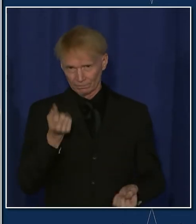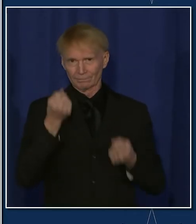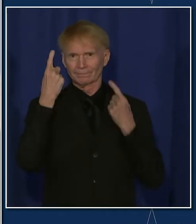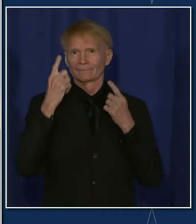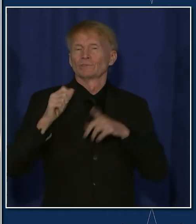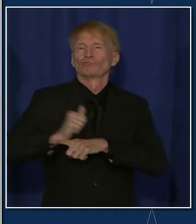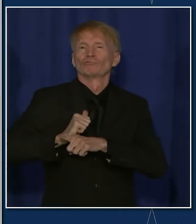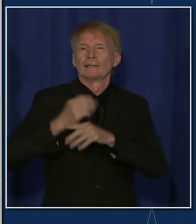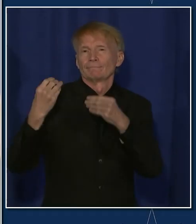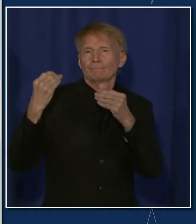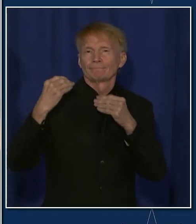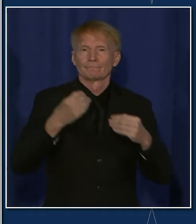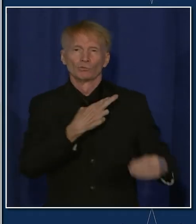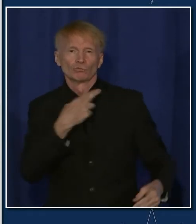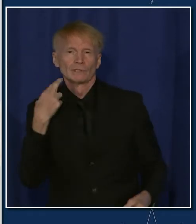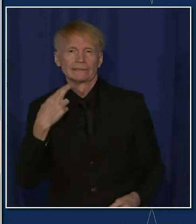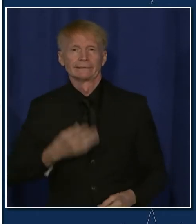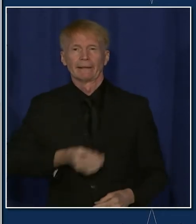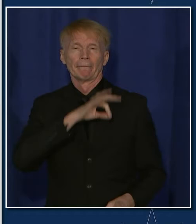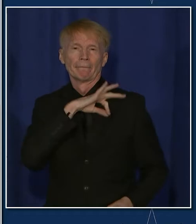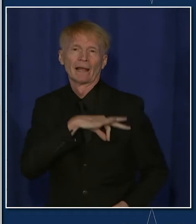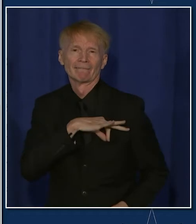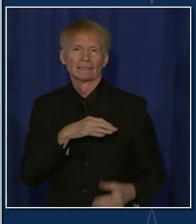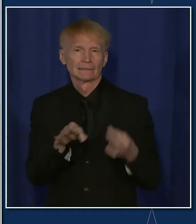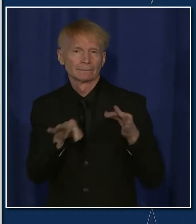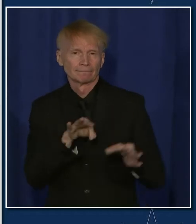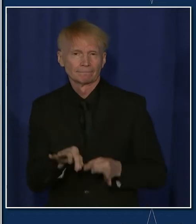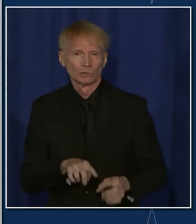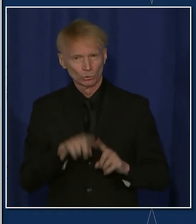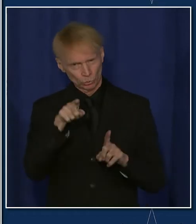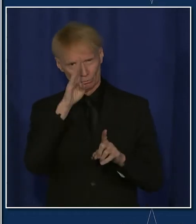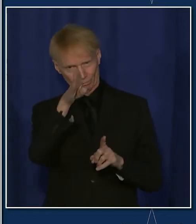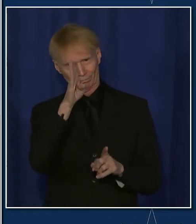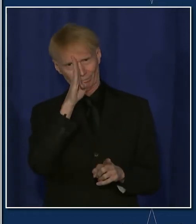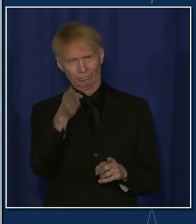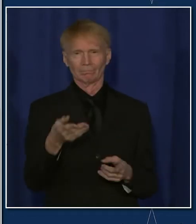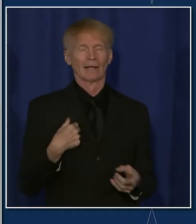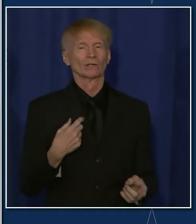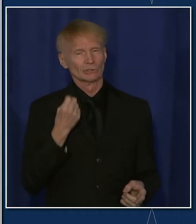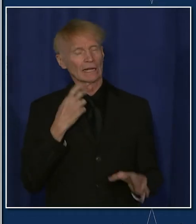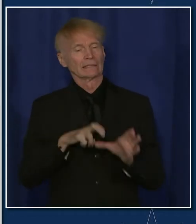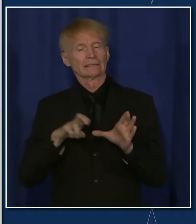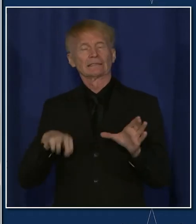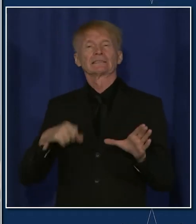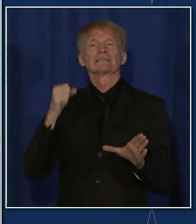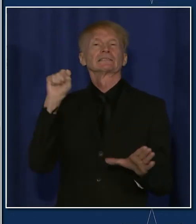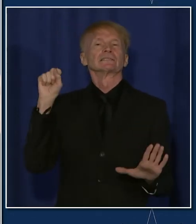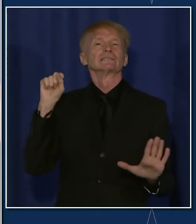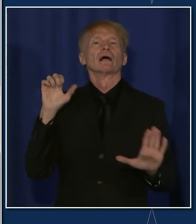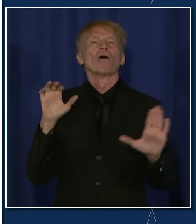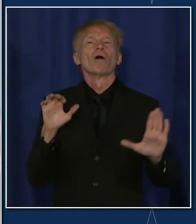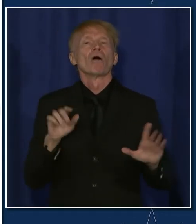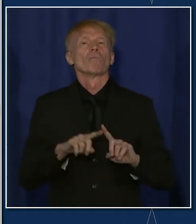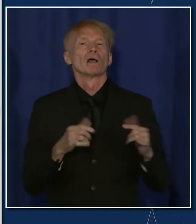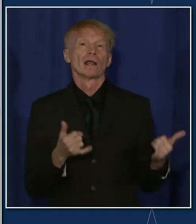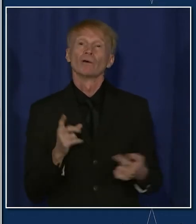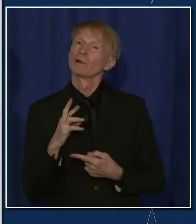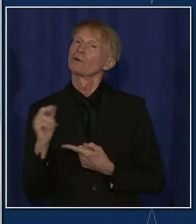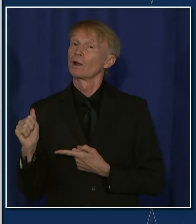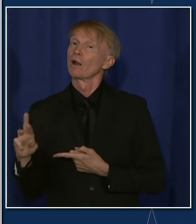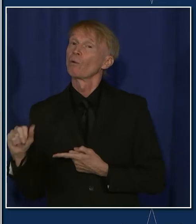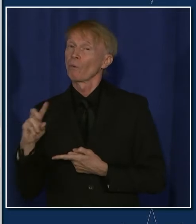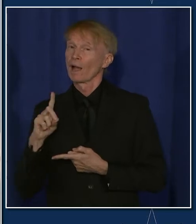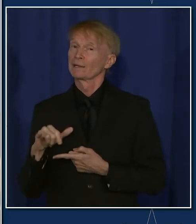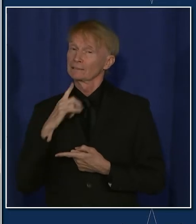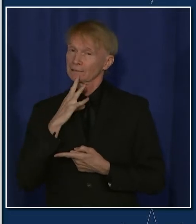understand the risks and the benefits. I understand, again, hesitancy. But now, as Dr. Arwady said,